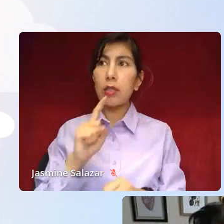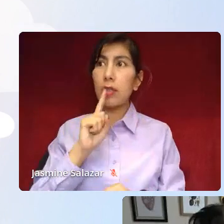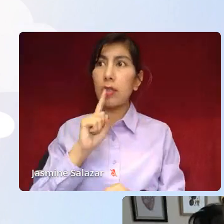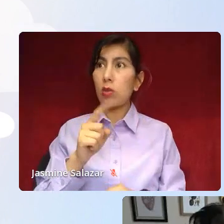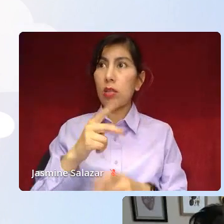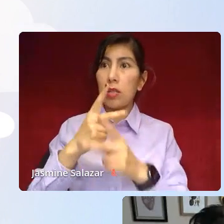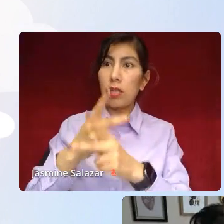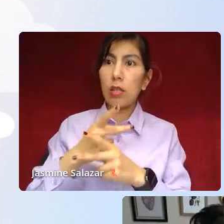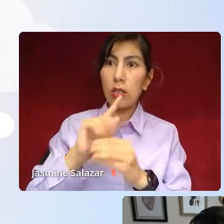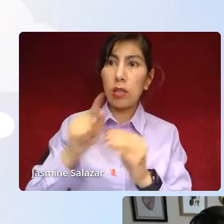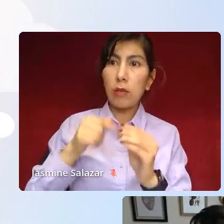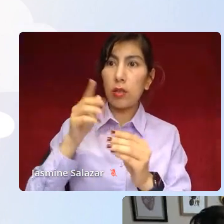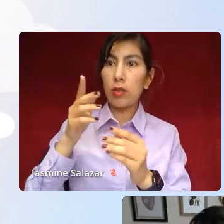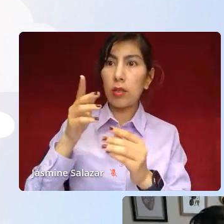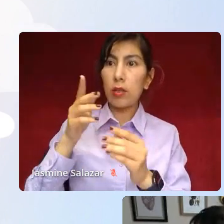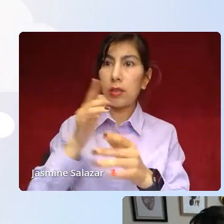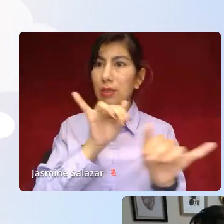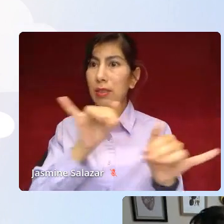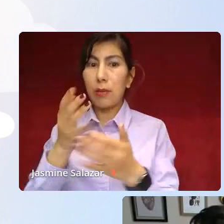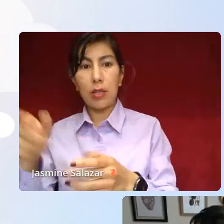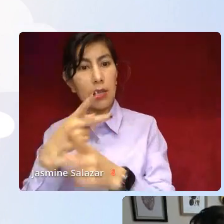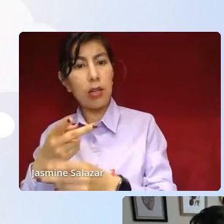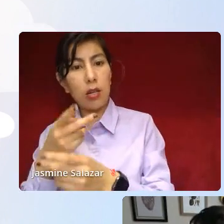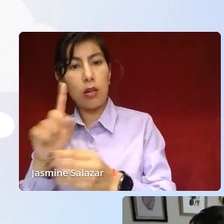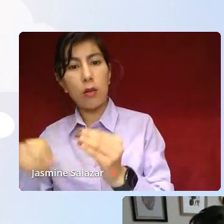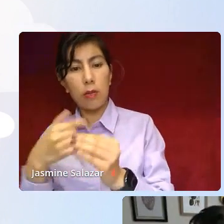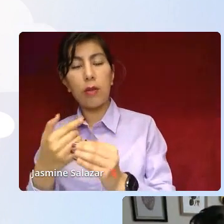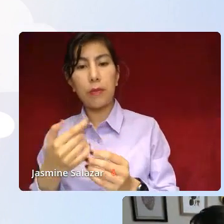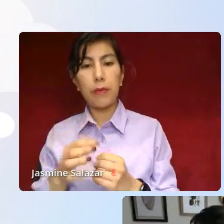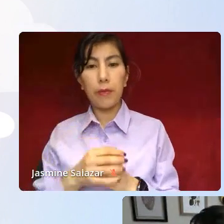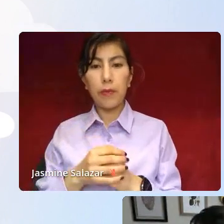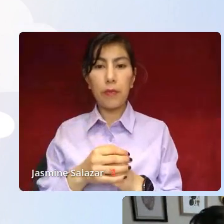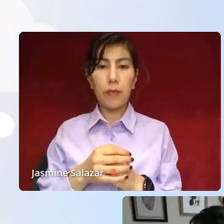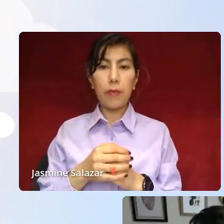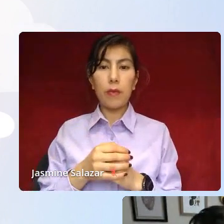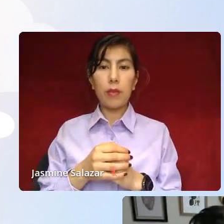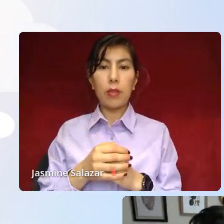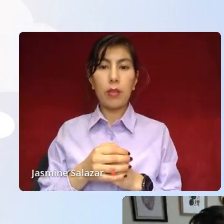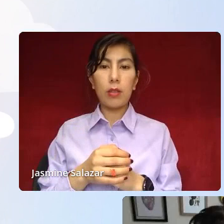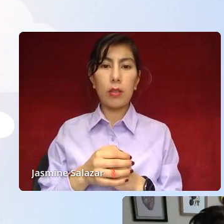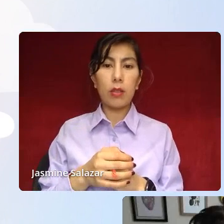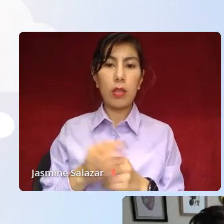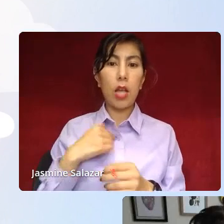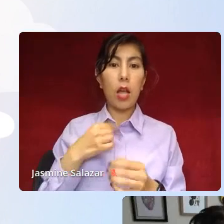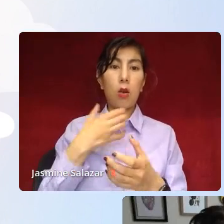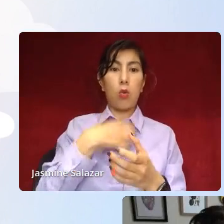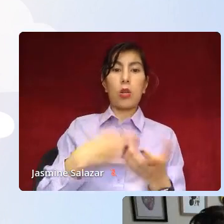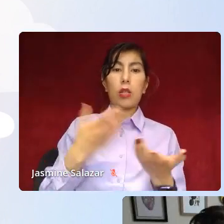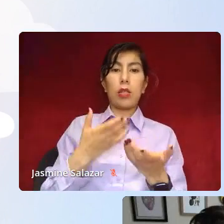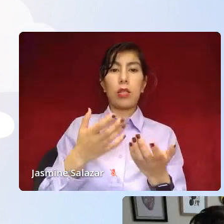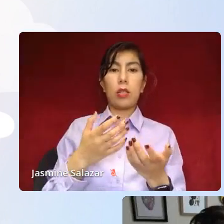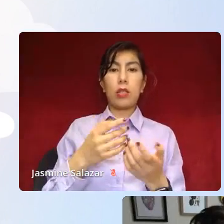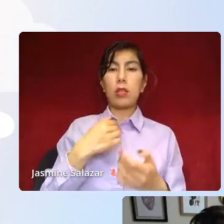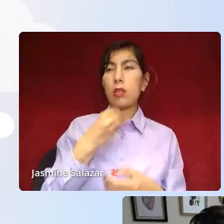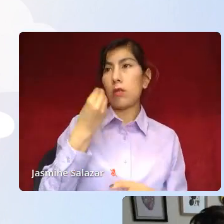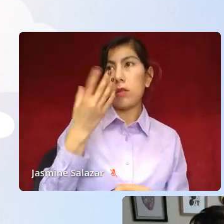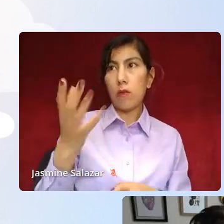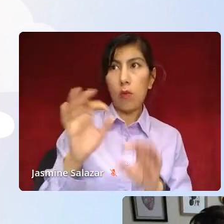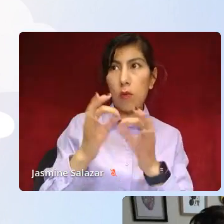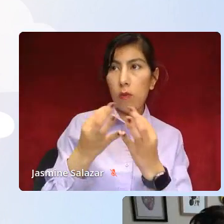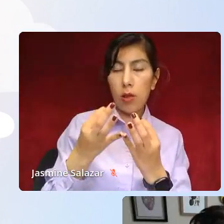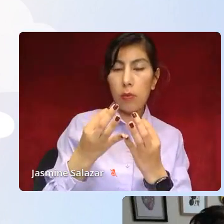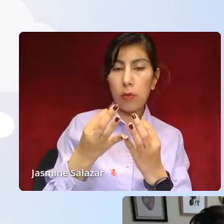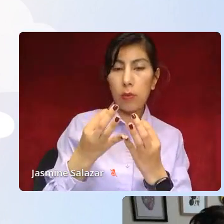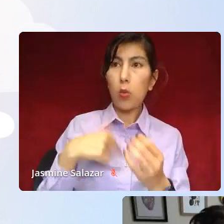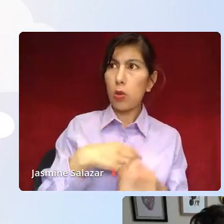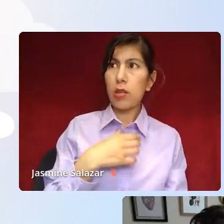about. So our desire here at Aspire Behavioral Health is just to let the family know that we